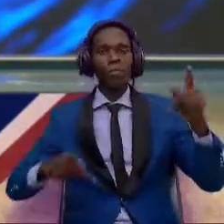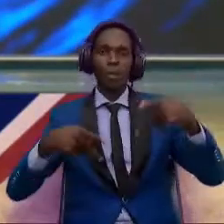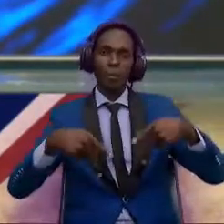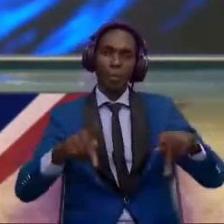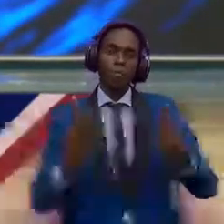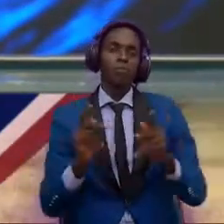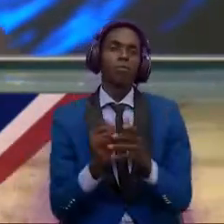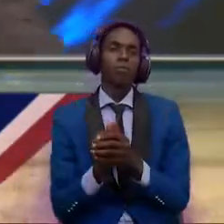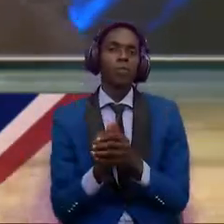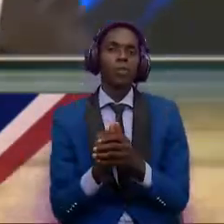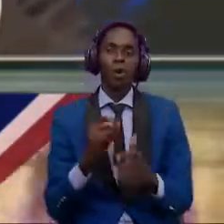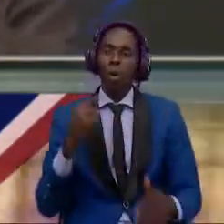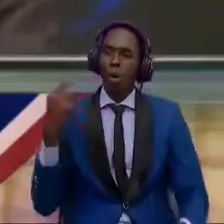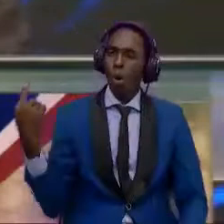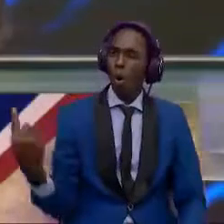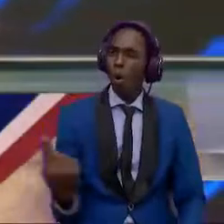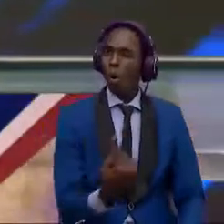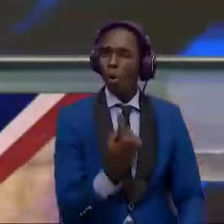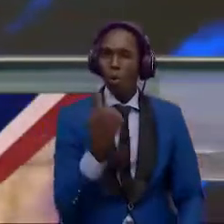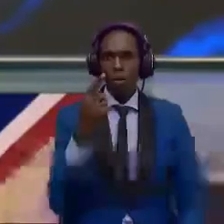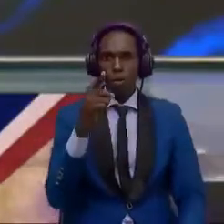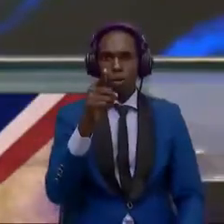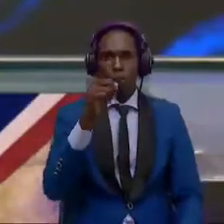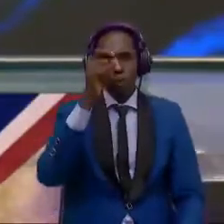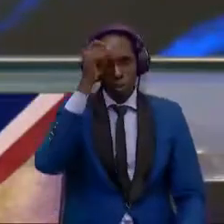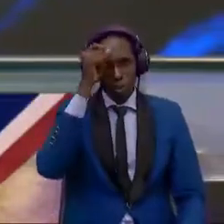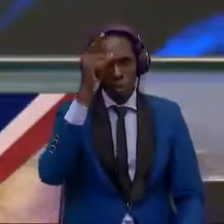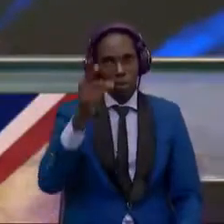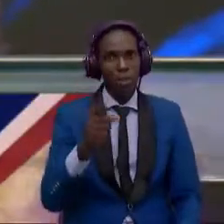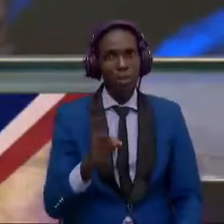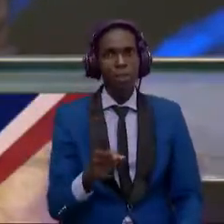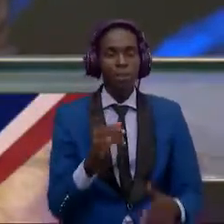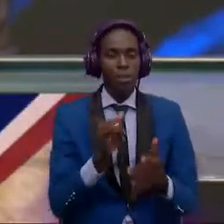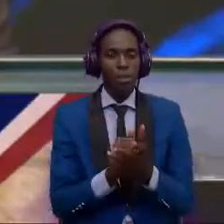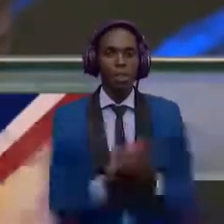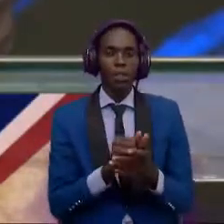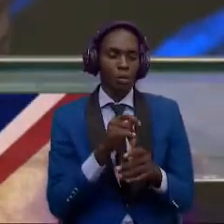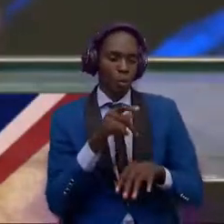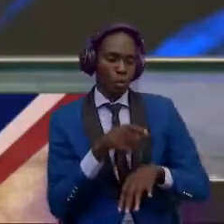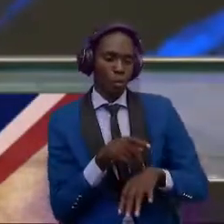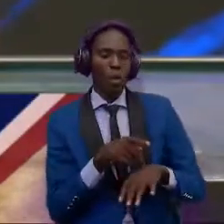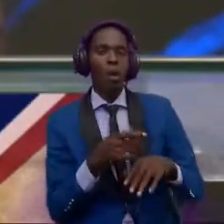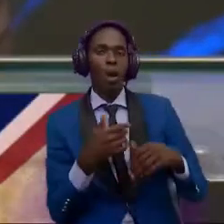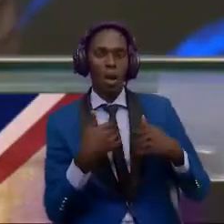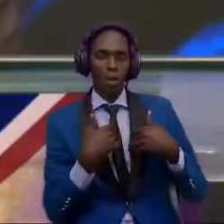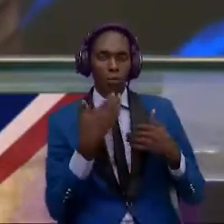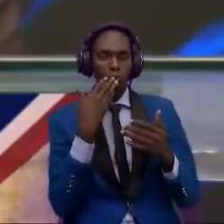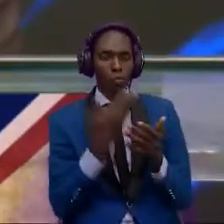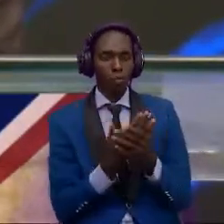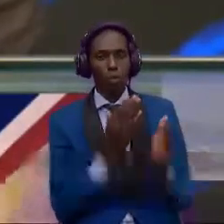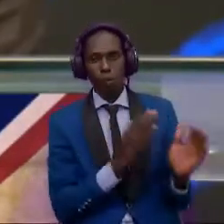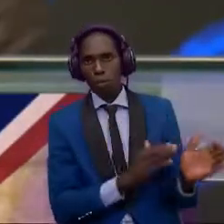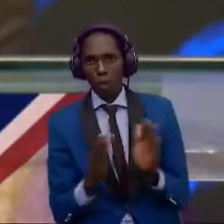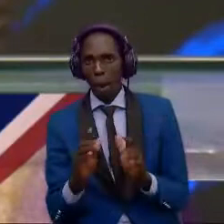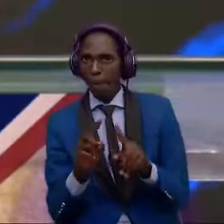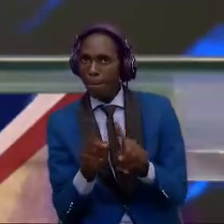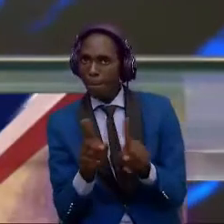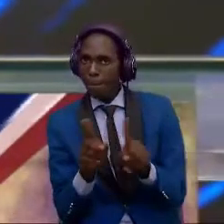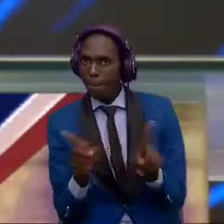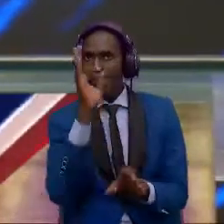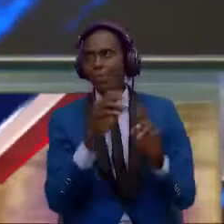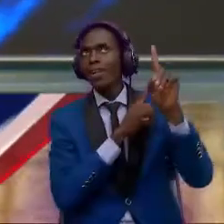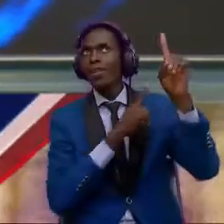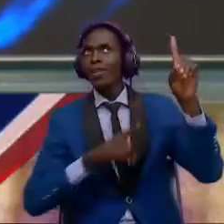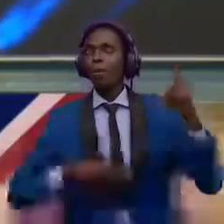permit. Always understand, you have a good plan, if the Lord permit. You have a good